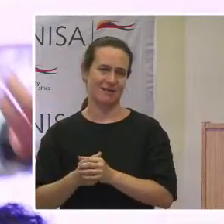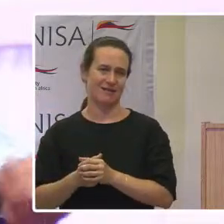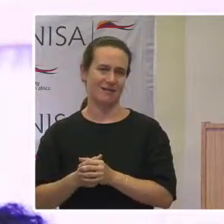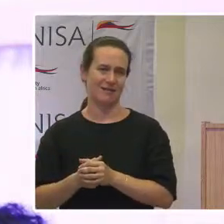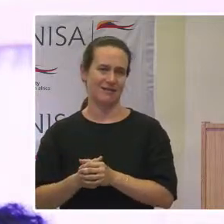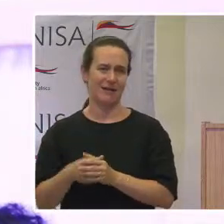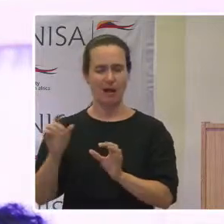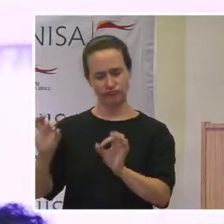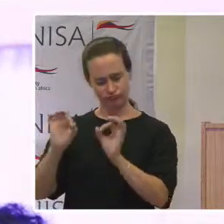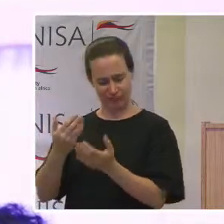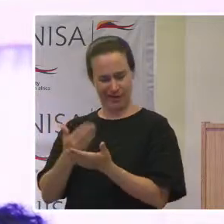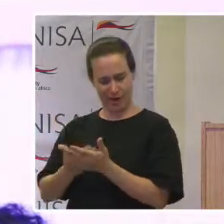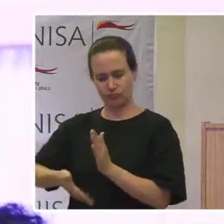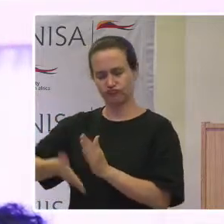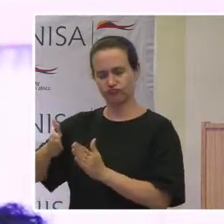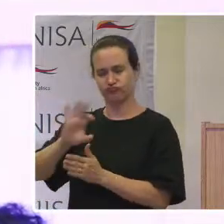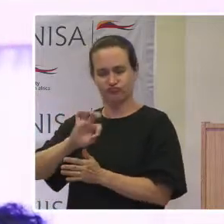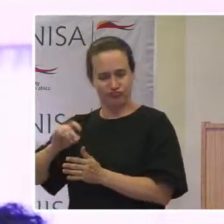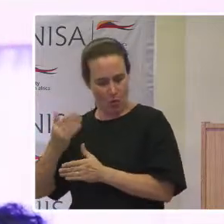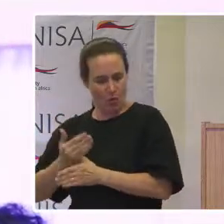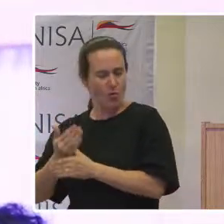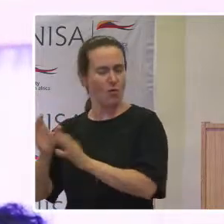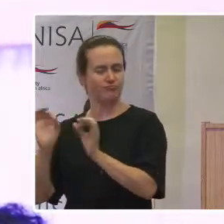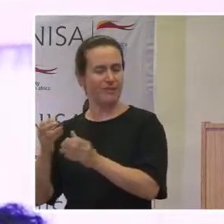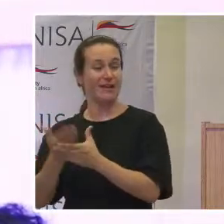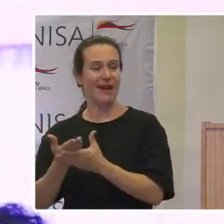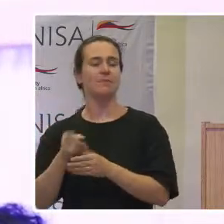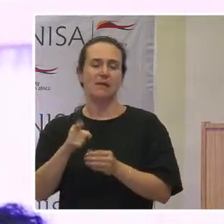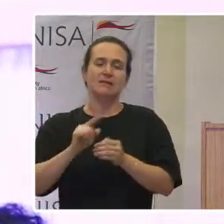operational efficiency. That's what's needed. And